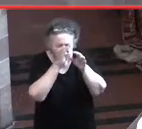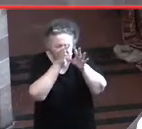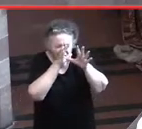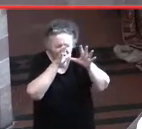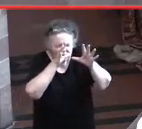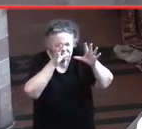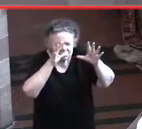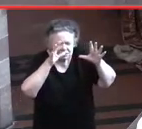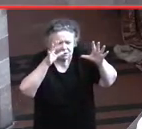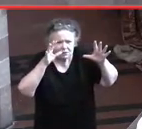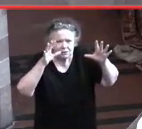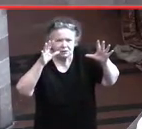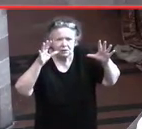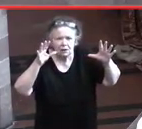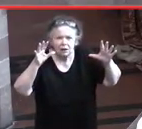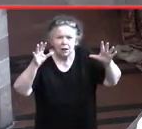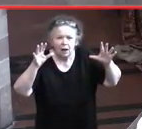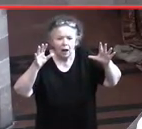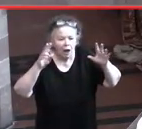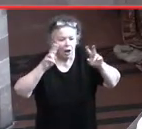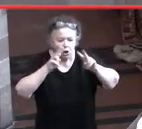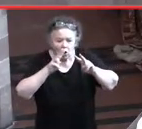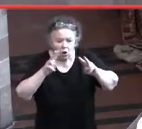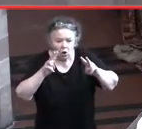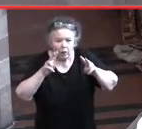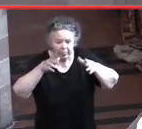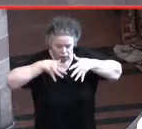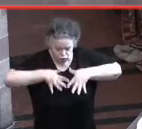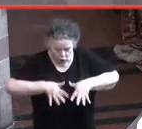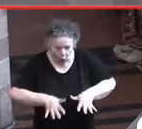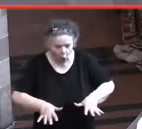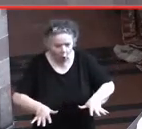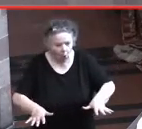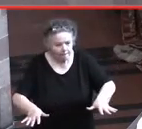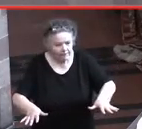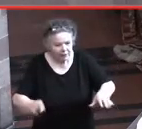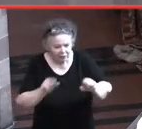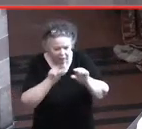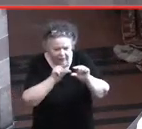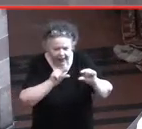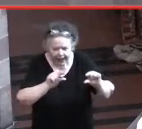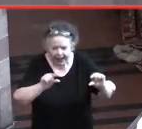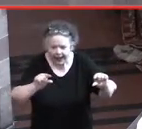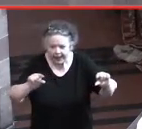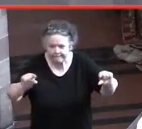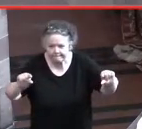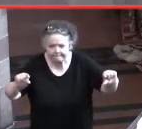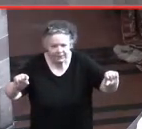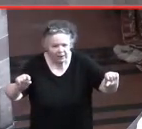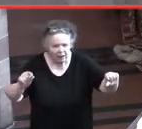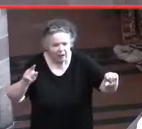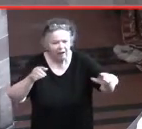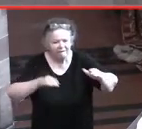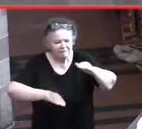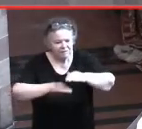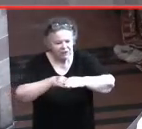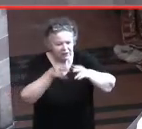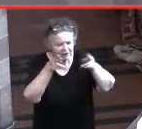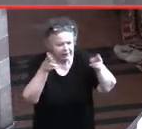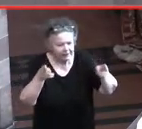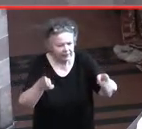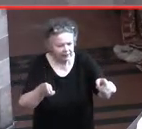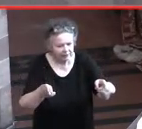vision that only the hem of his robe fills the whole temple. It's on